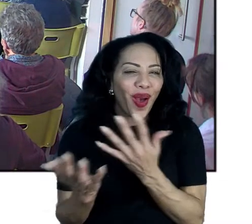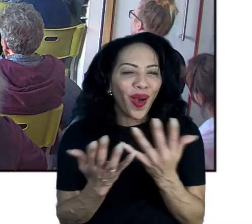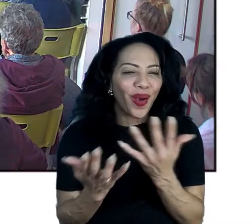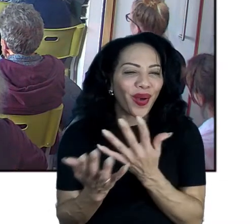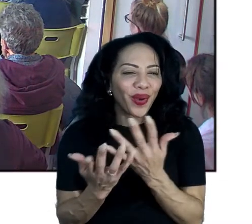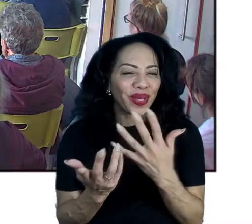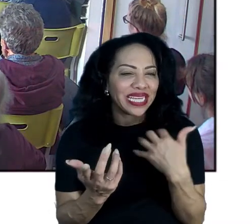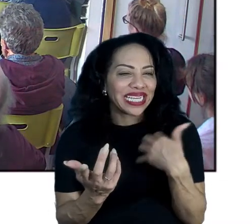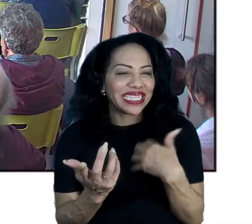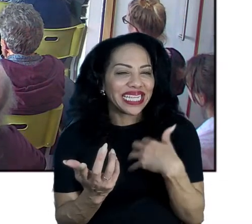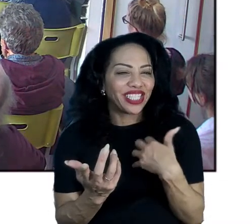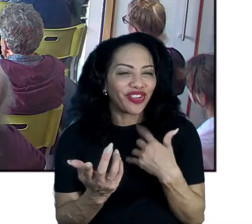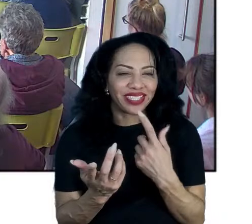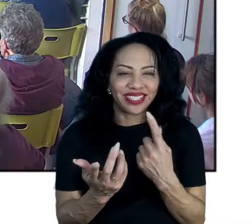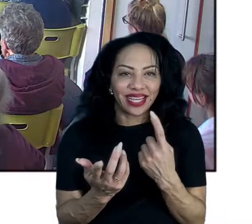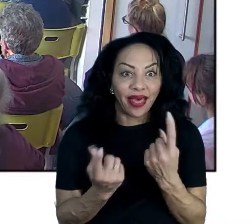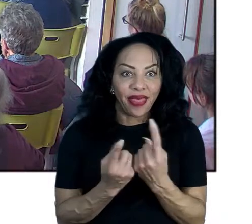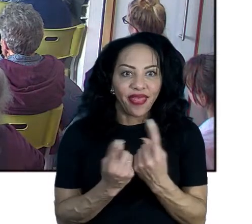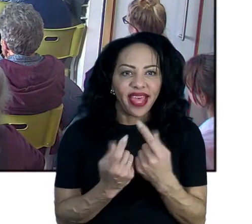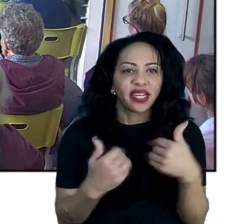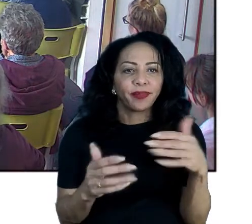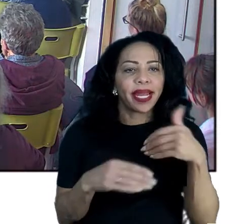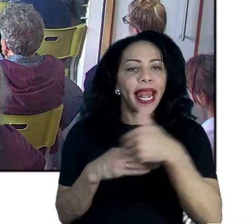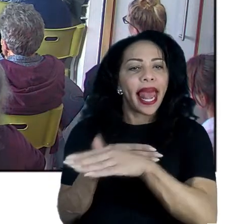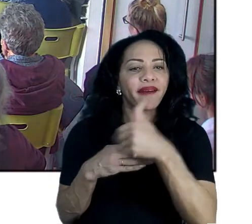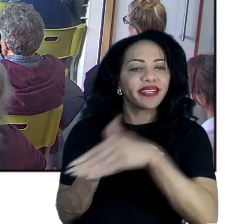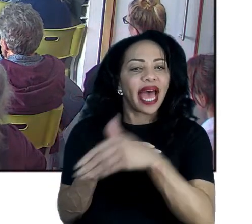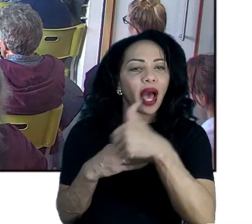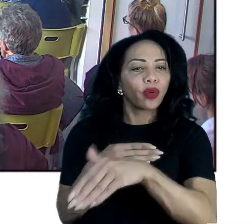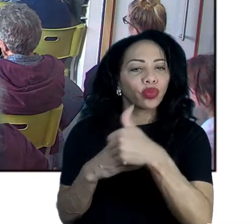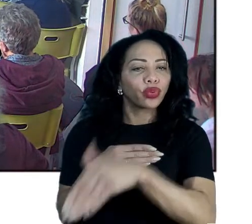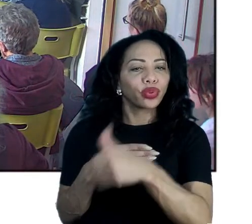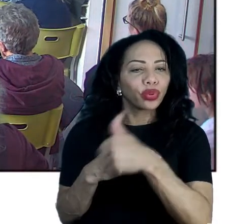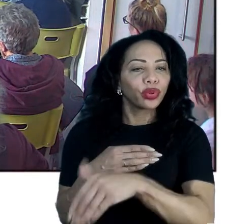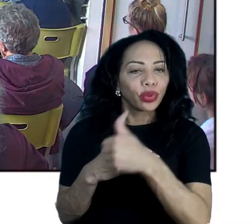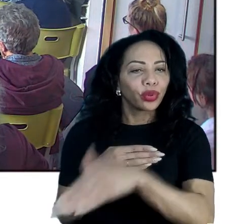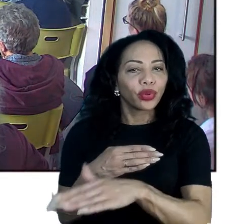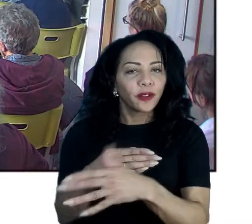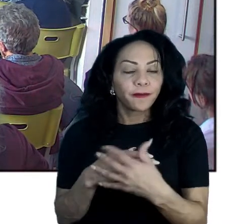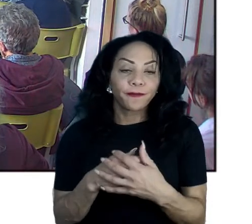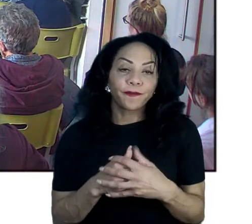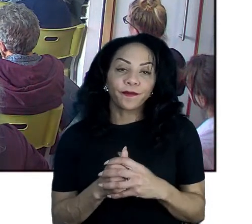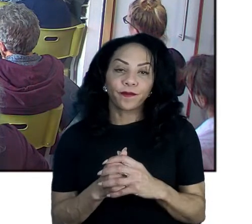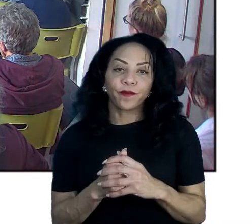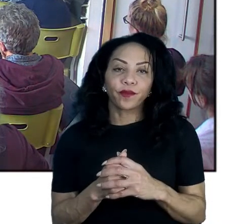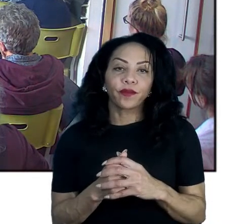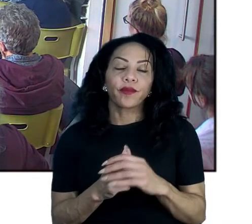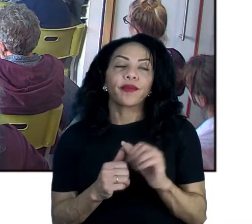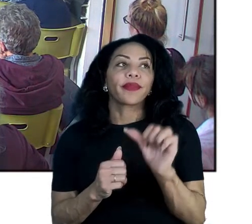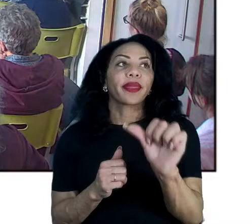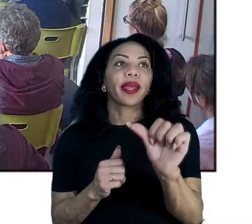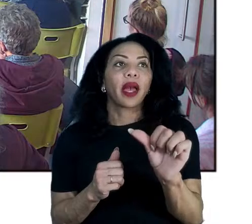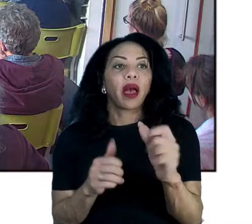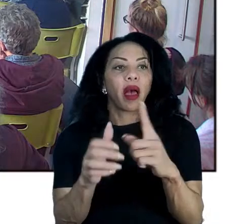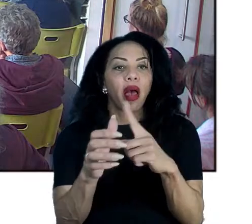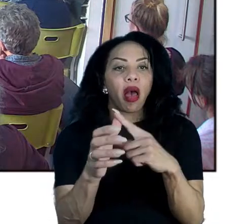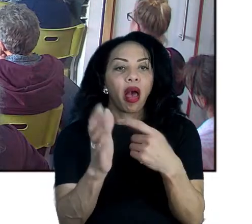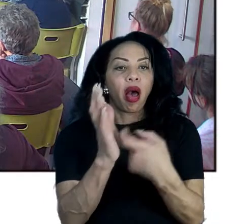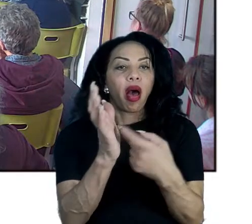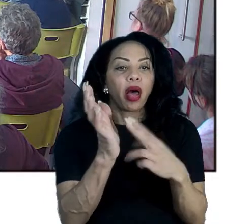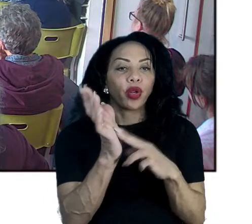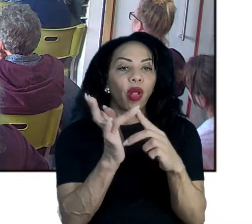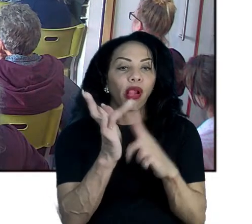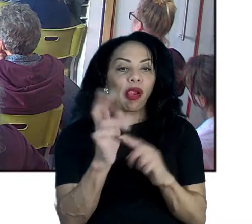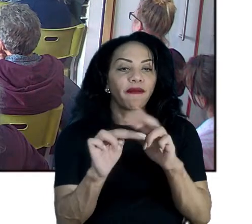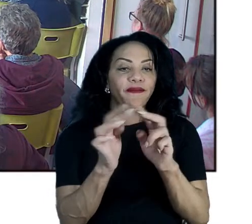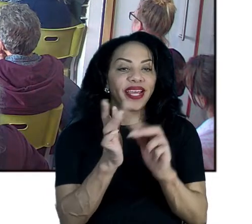record. Absolutely, and I would also, before I kind of sort of talk to that, I would say that Arnolfini's education department